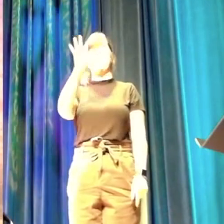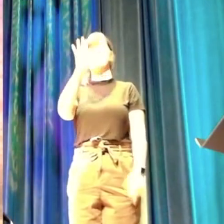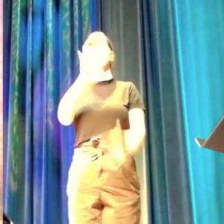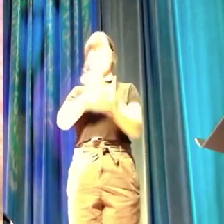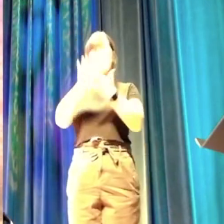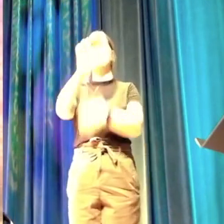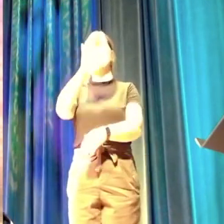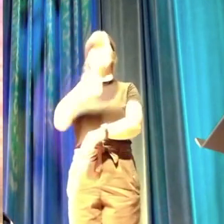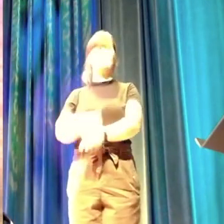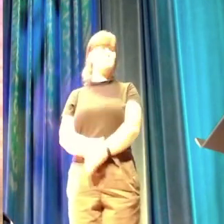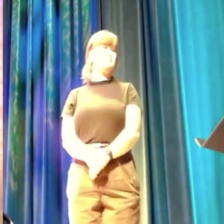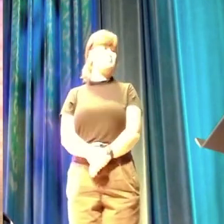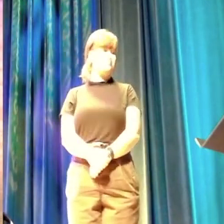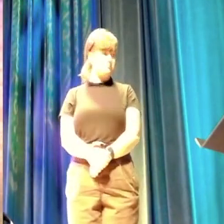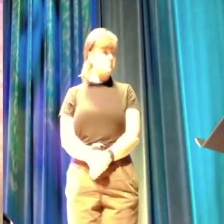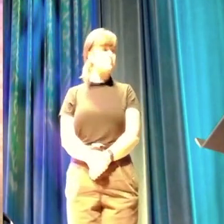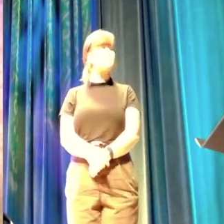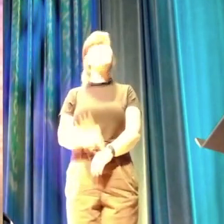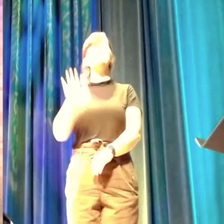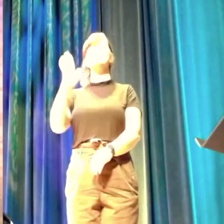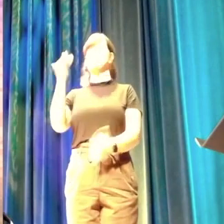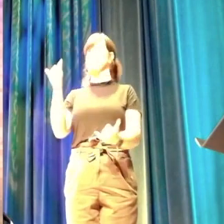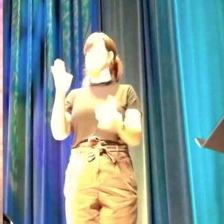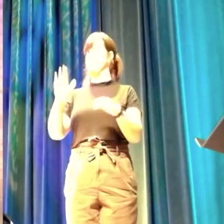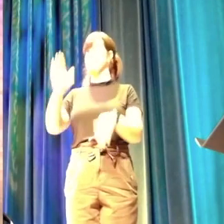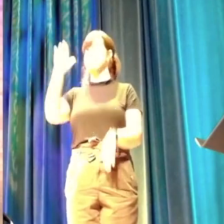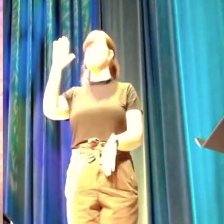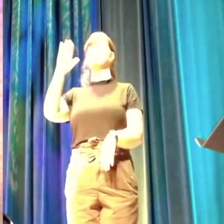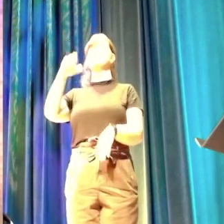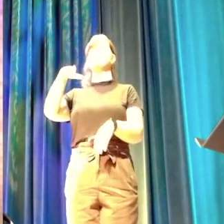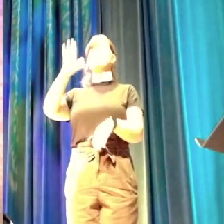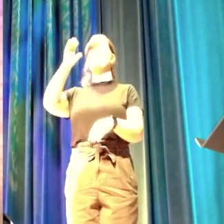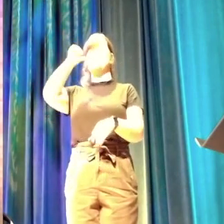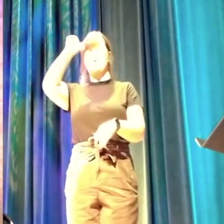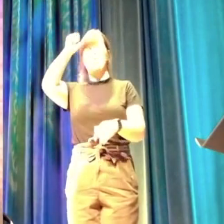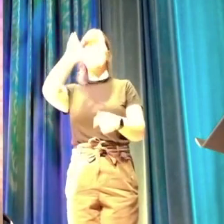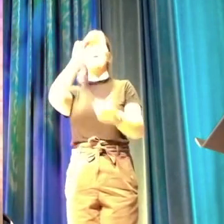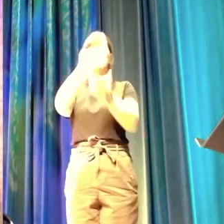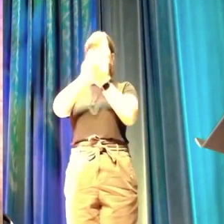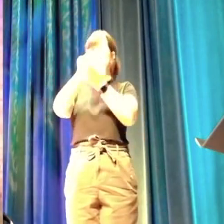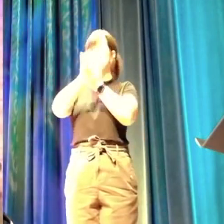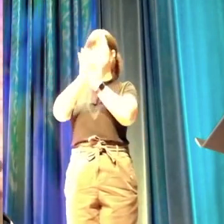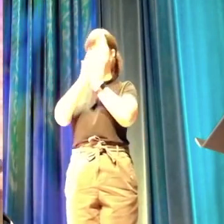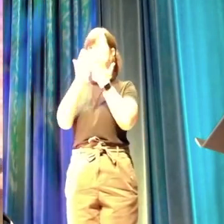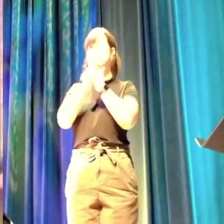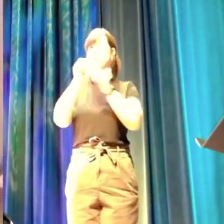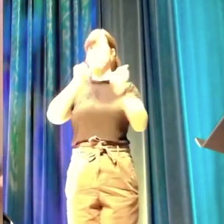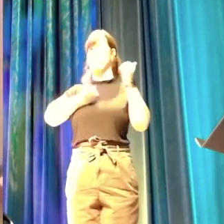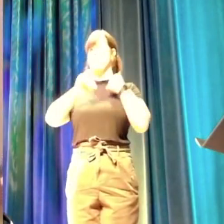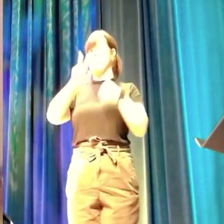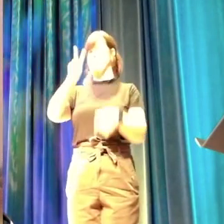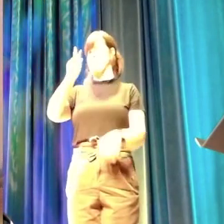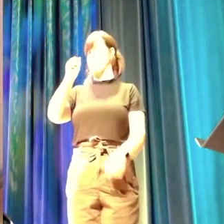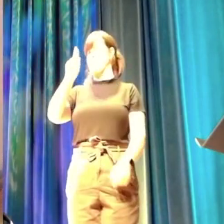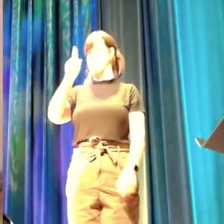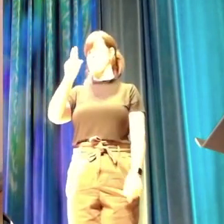College. As an adult, I wrote books, I performed in vaudeville